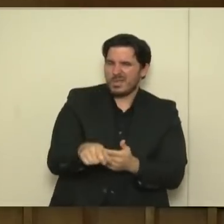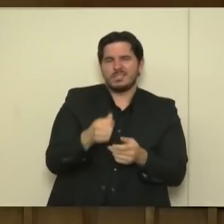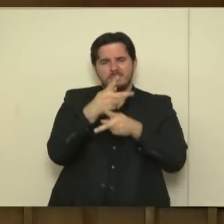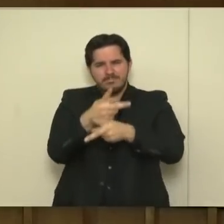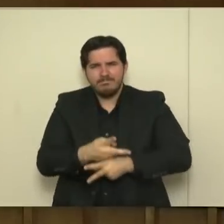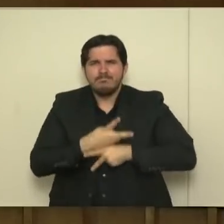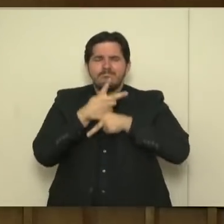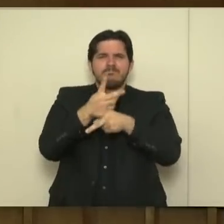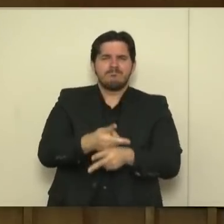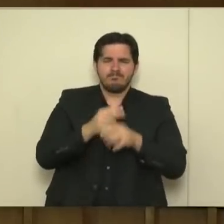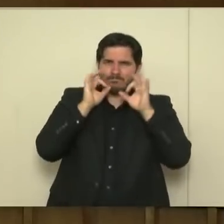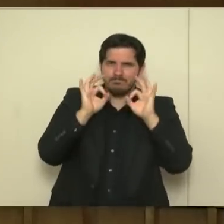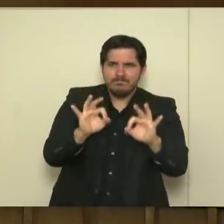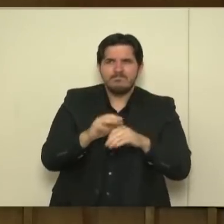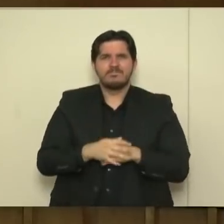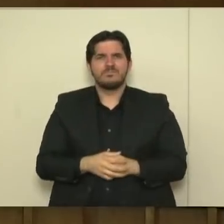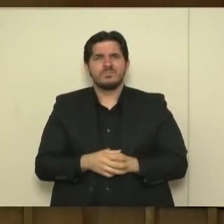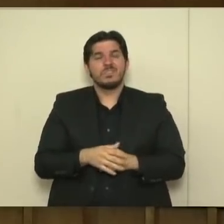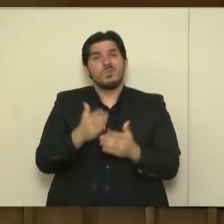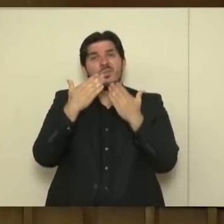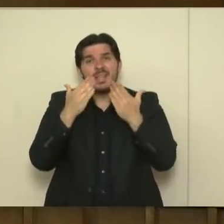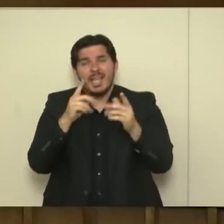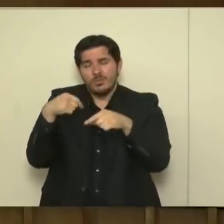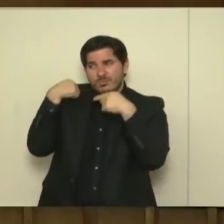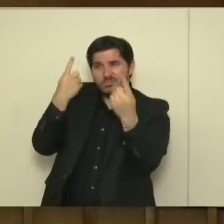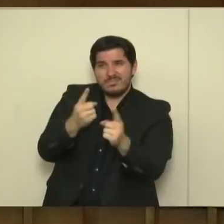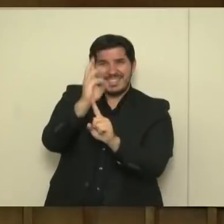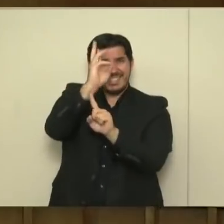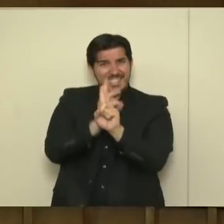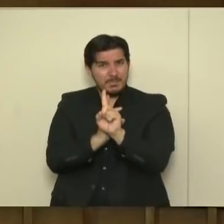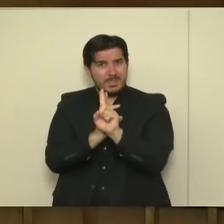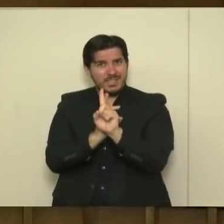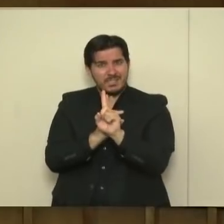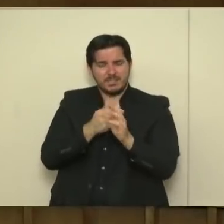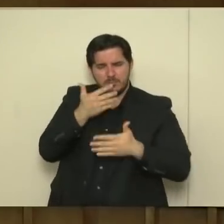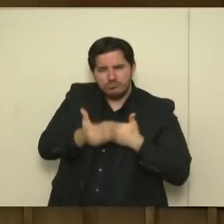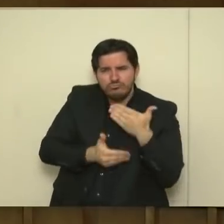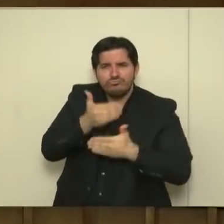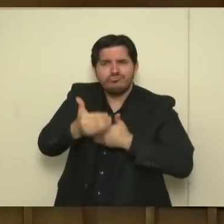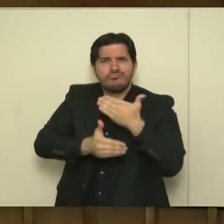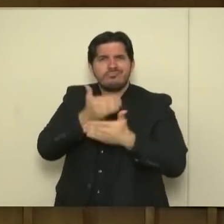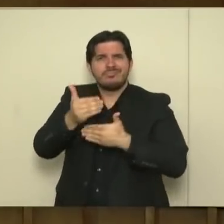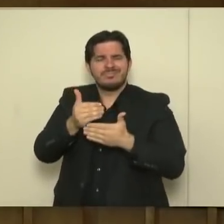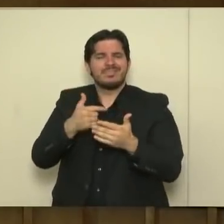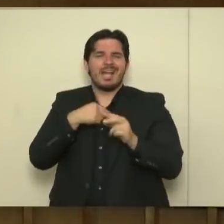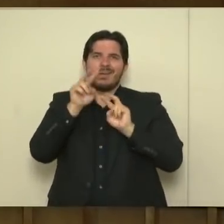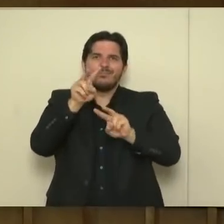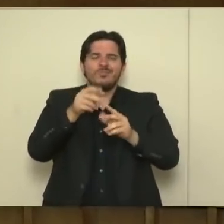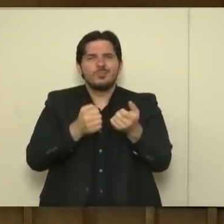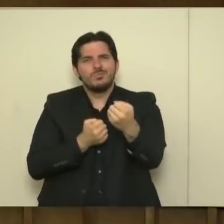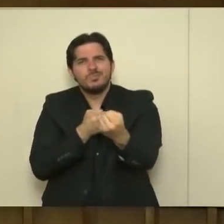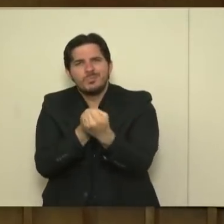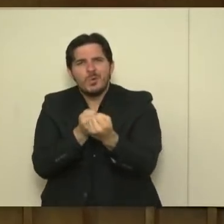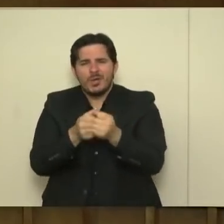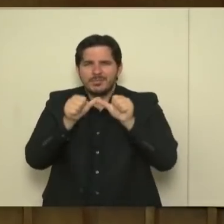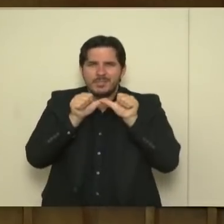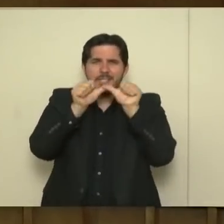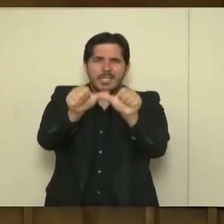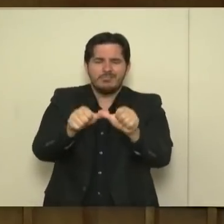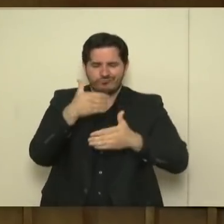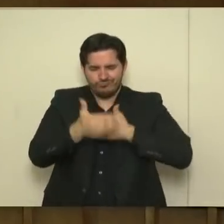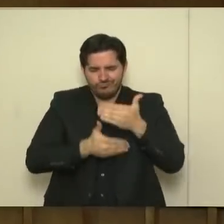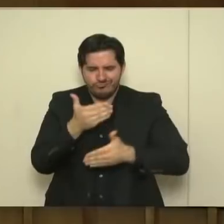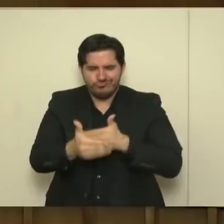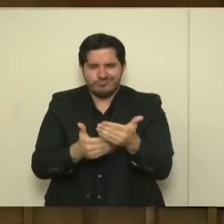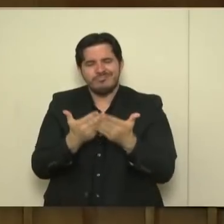last 6 months to get us to this point. And I look forward to being able to continue to support you as we move forward on this journey. And